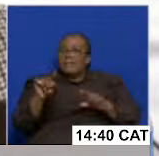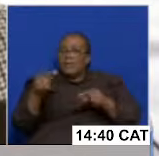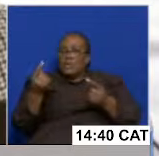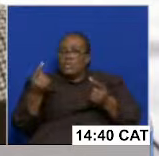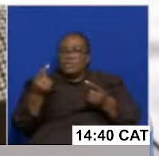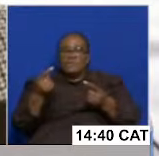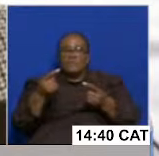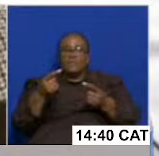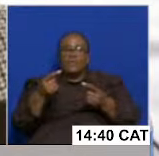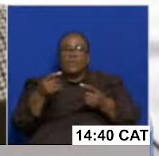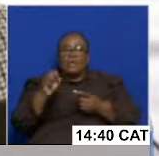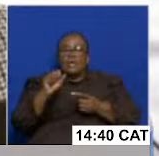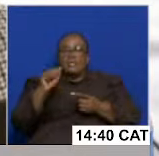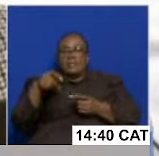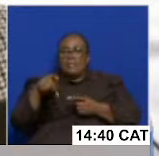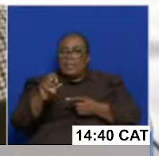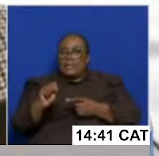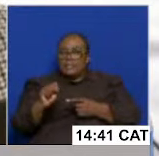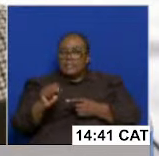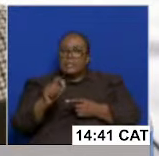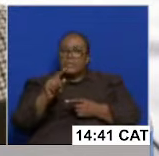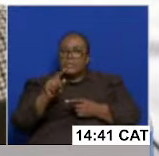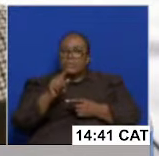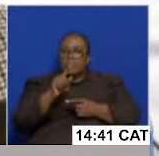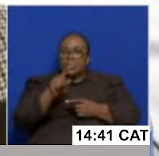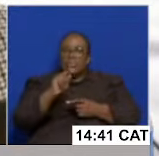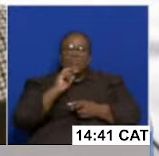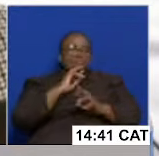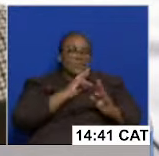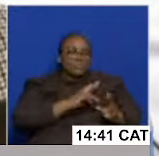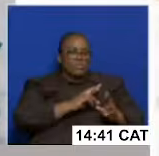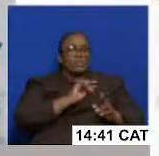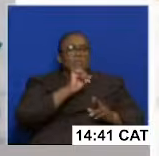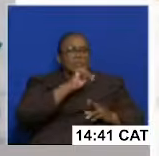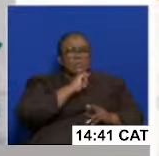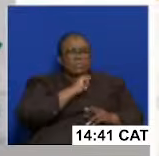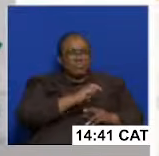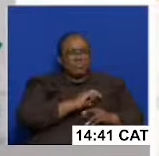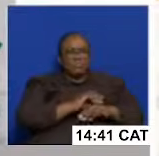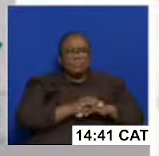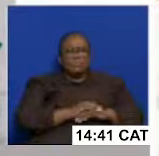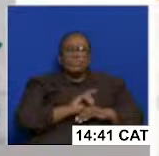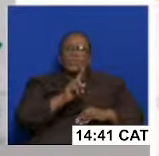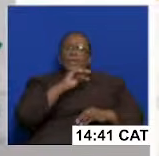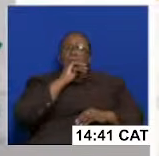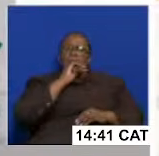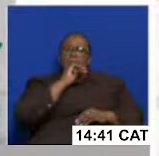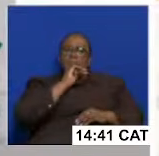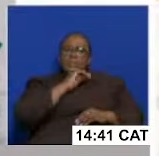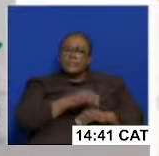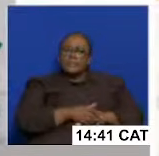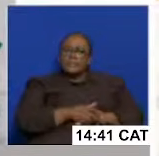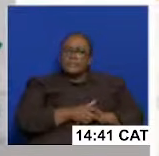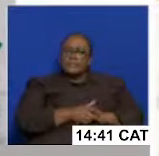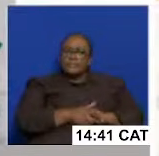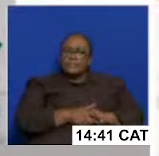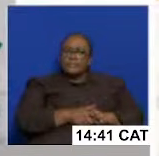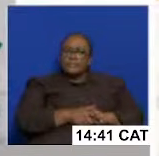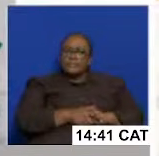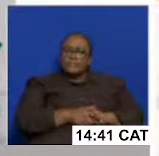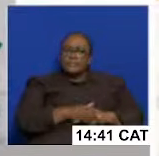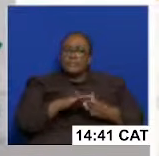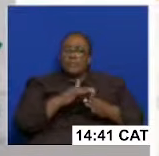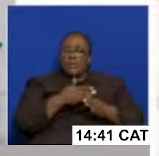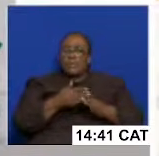respond there to say, true. What do you mean by that? That because there was no permit, he couldn't claim